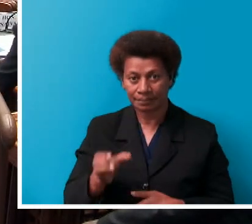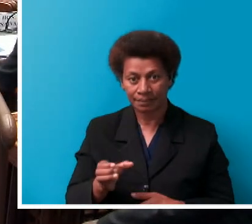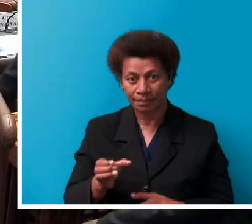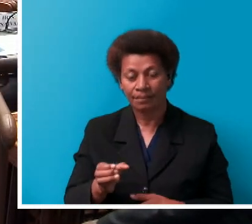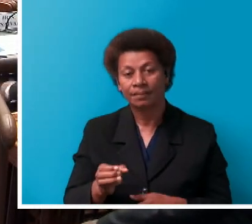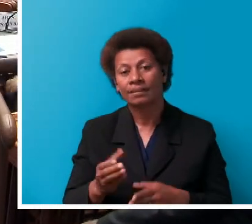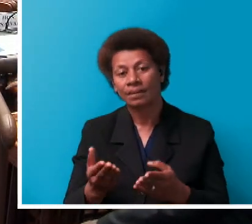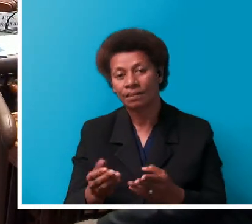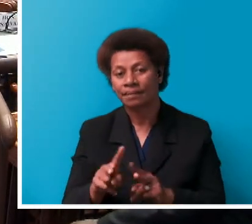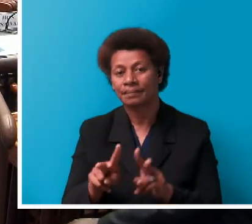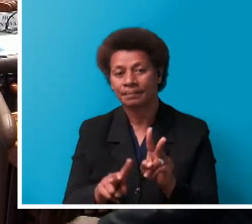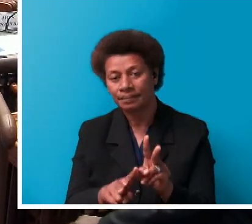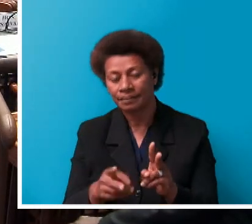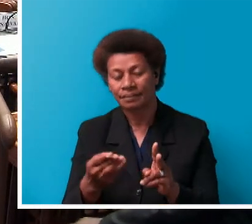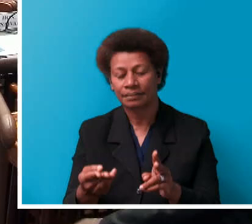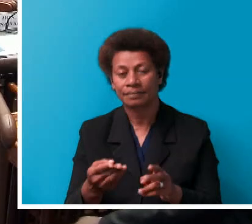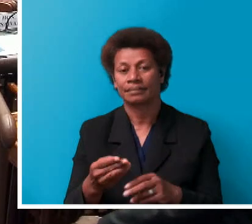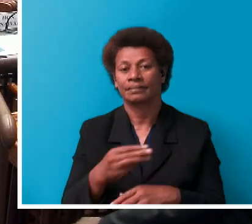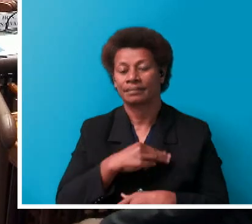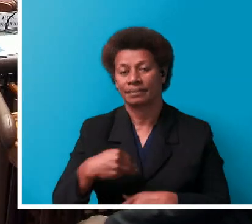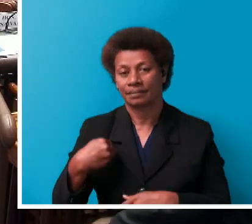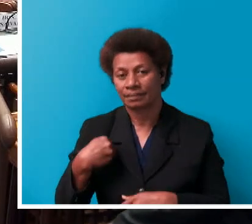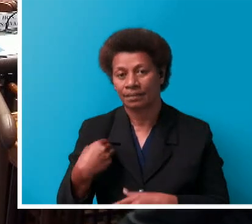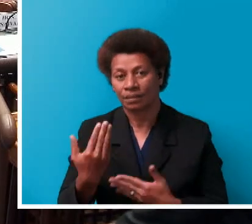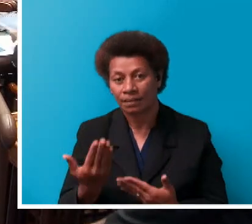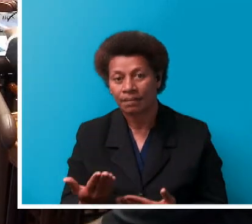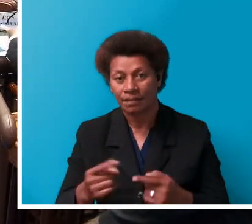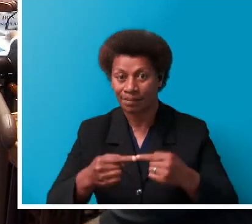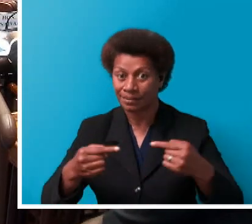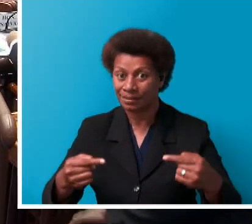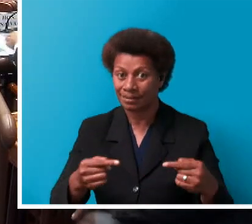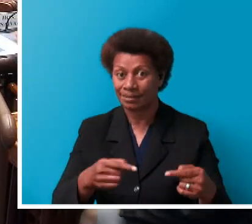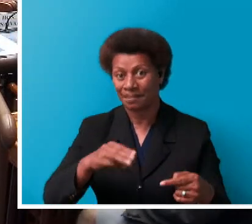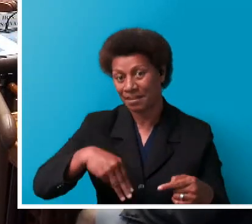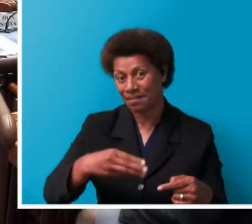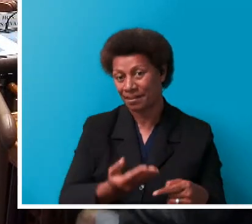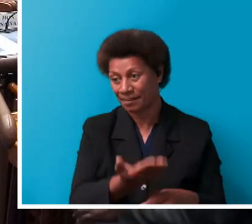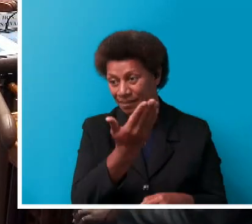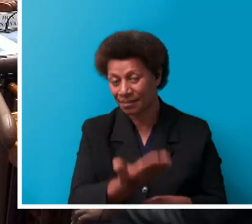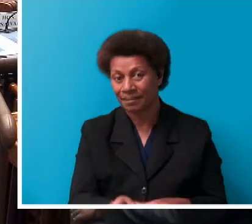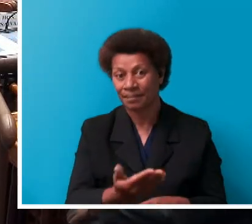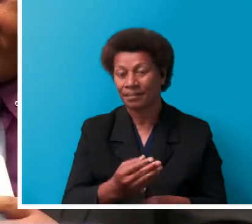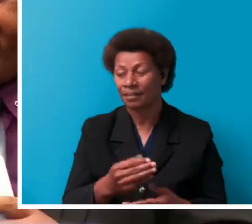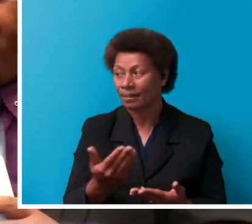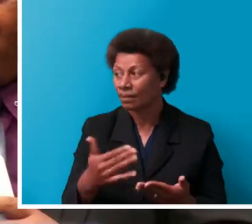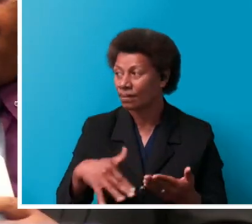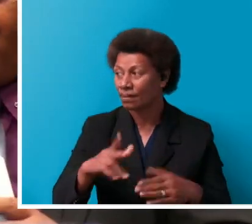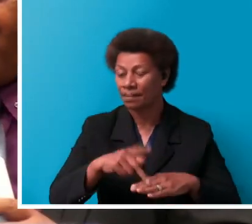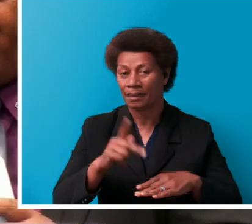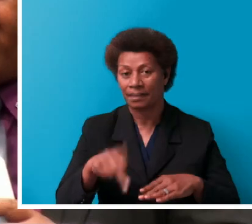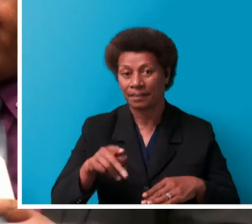Ministers, the Honorable Leader of Opposition, Honorable Cabinet Ministers, Honorable Members of